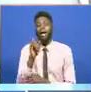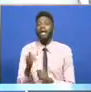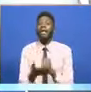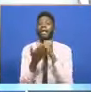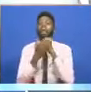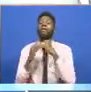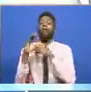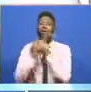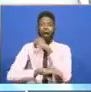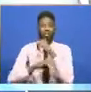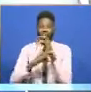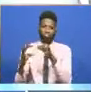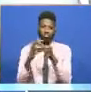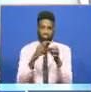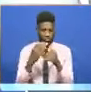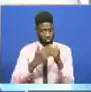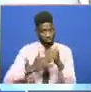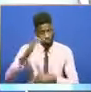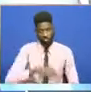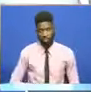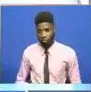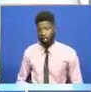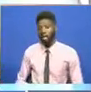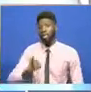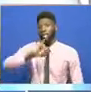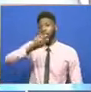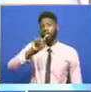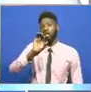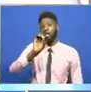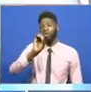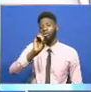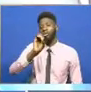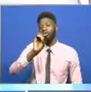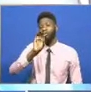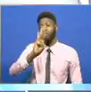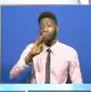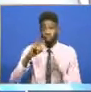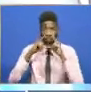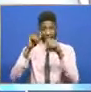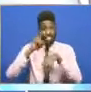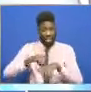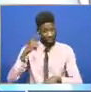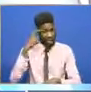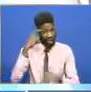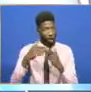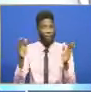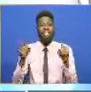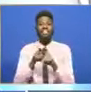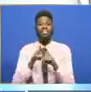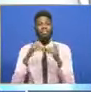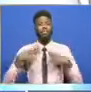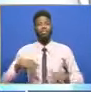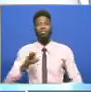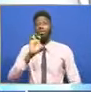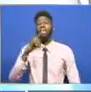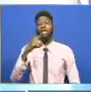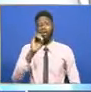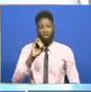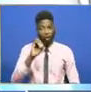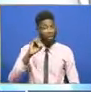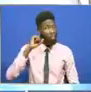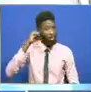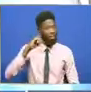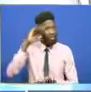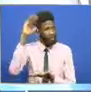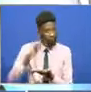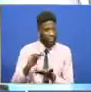direction. Kioko says with soberness and politicians lowering their egos, gray areas in the document can sufficiently be addressed to